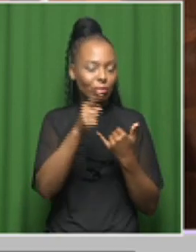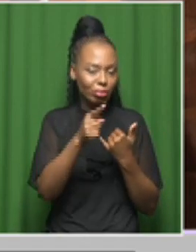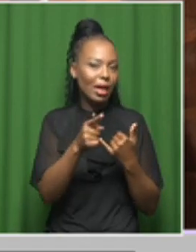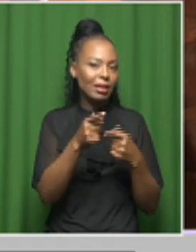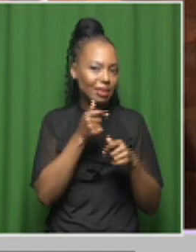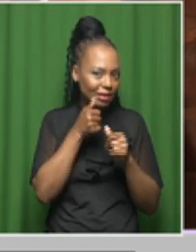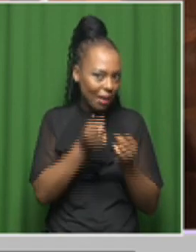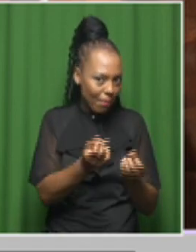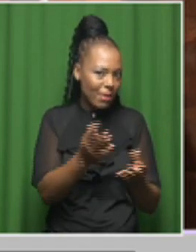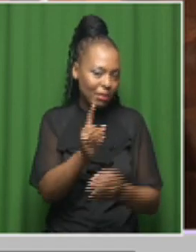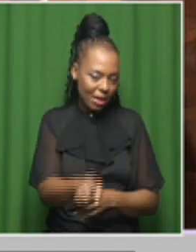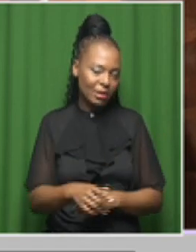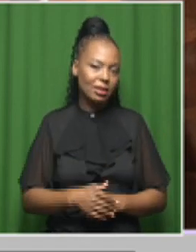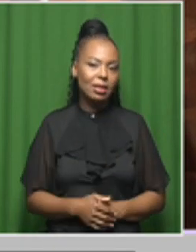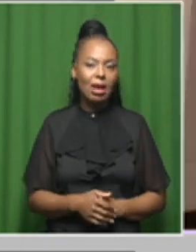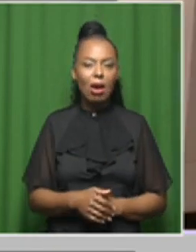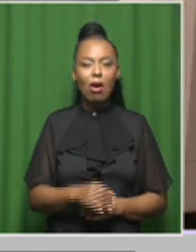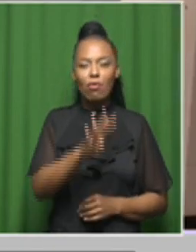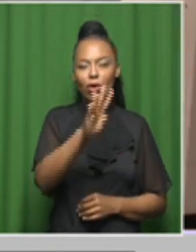numbers are wrong,